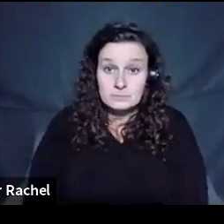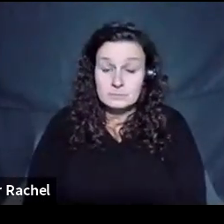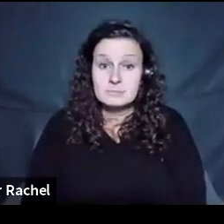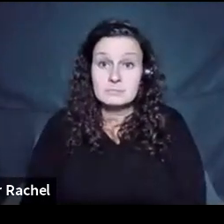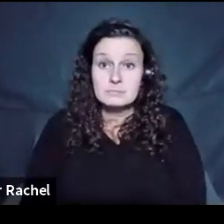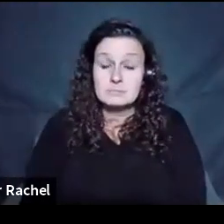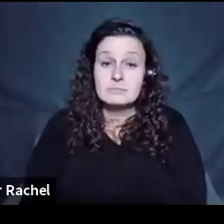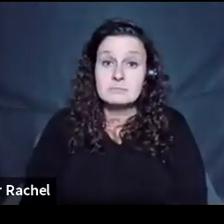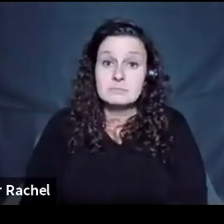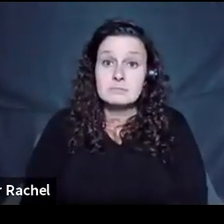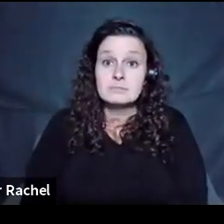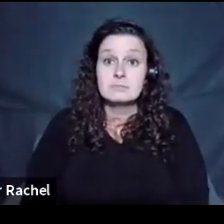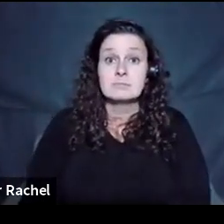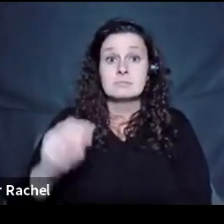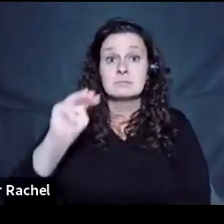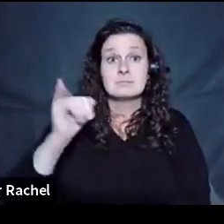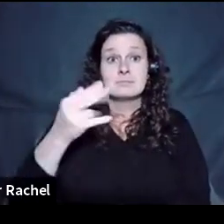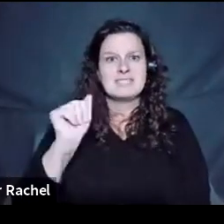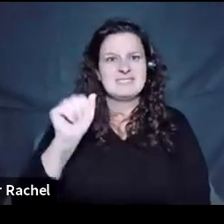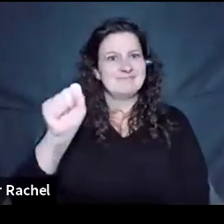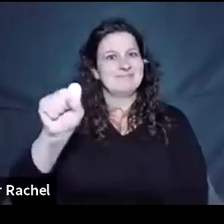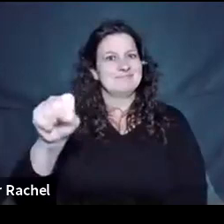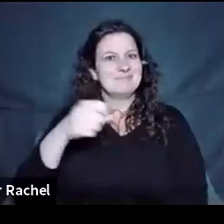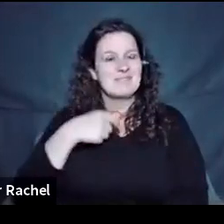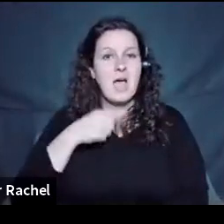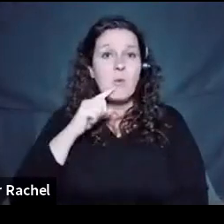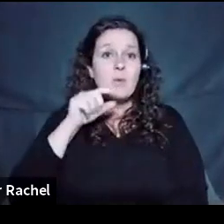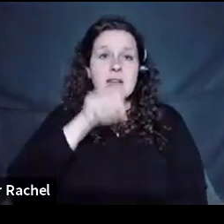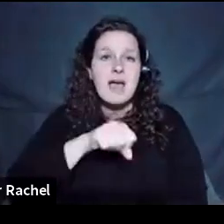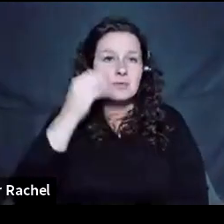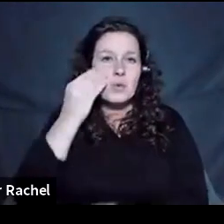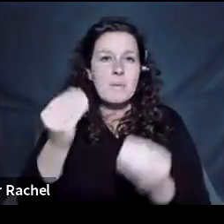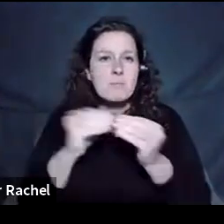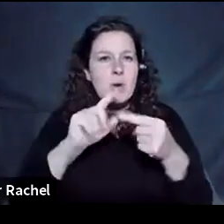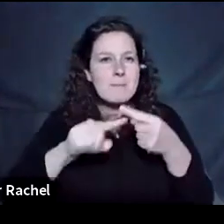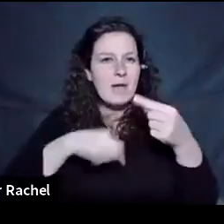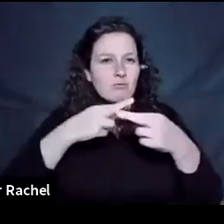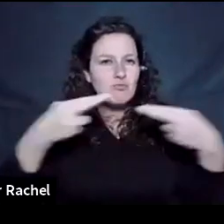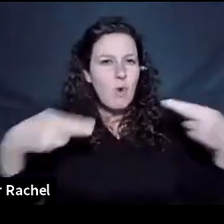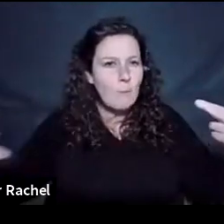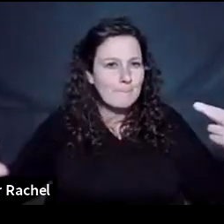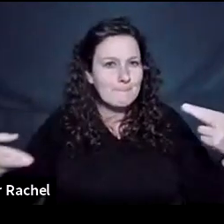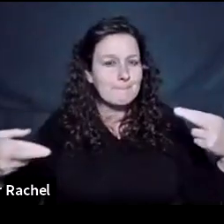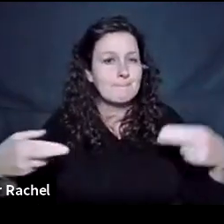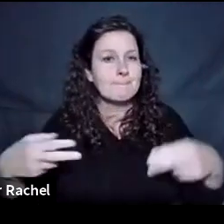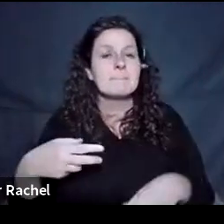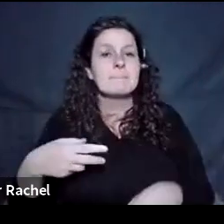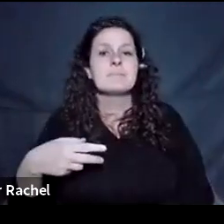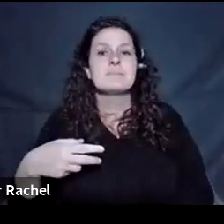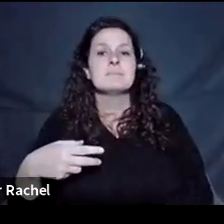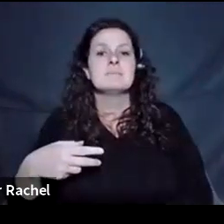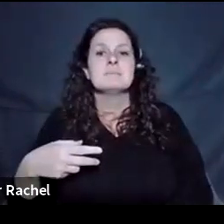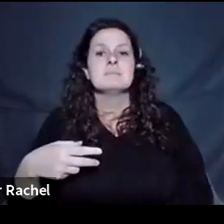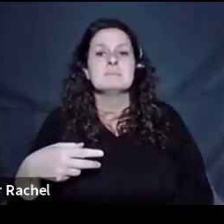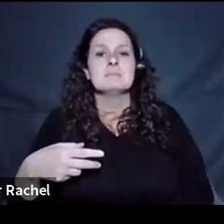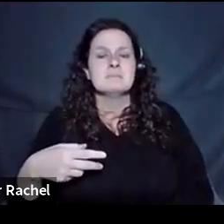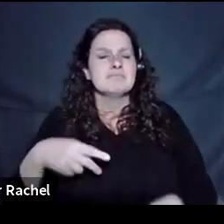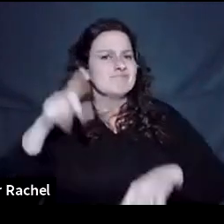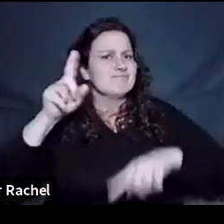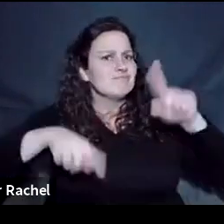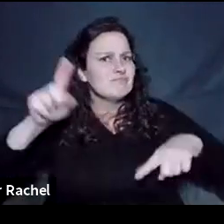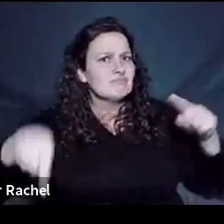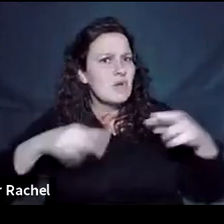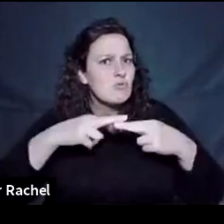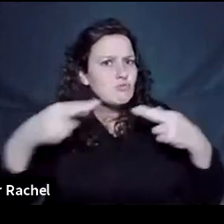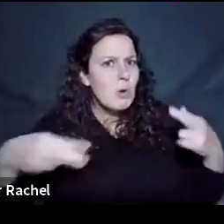Mm-hmm. I would love to know a little bit more about rope and the variations of rope, what